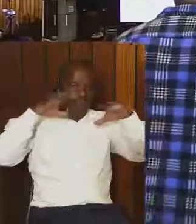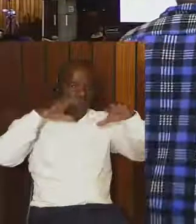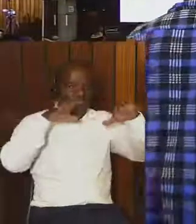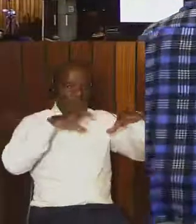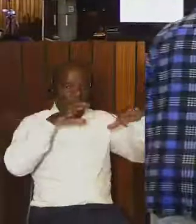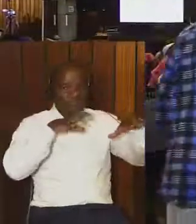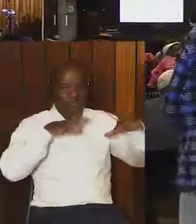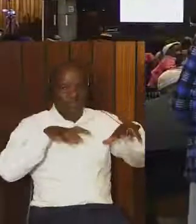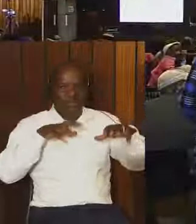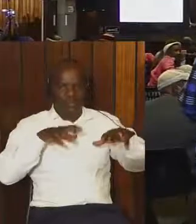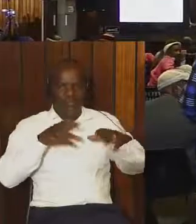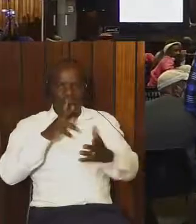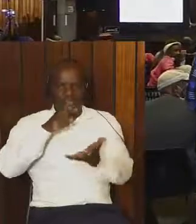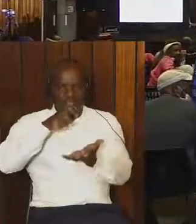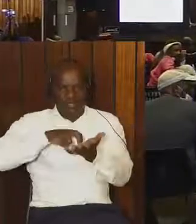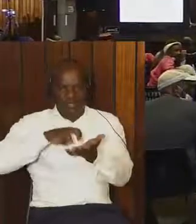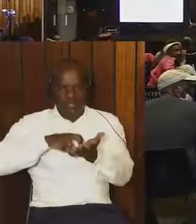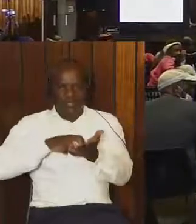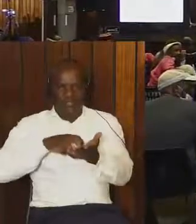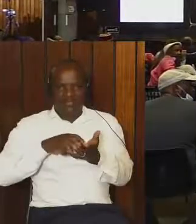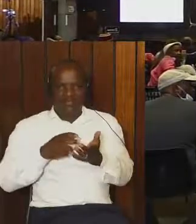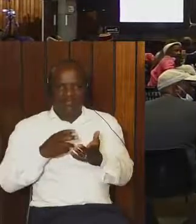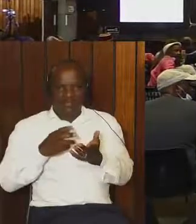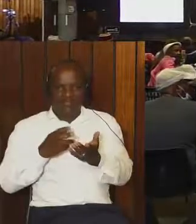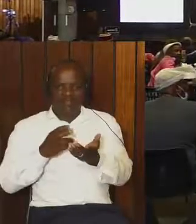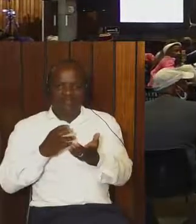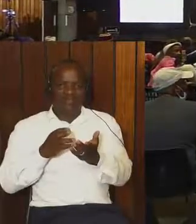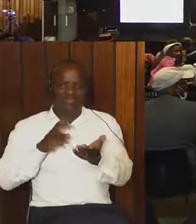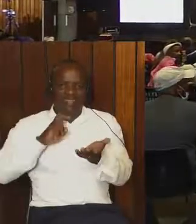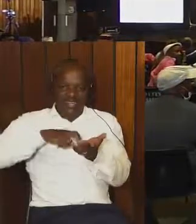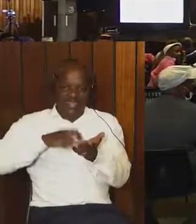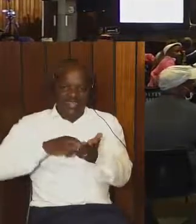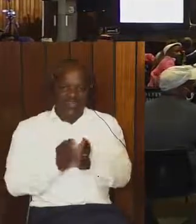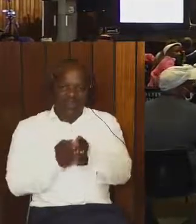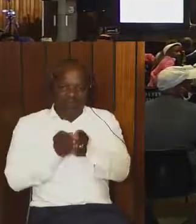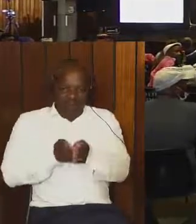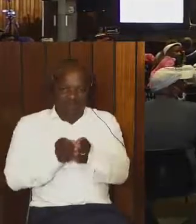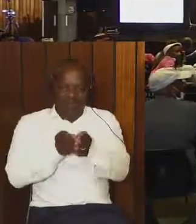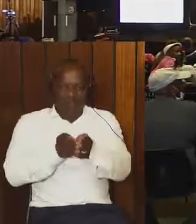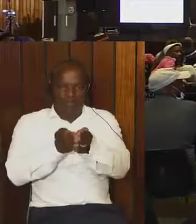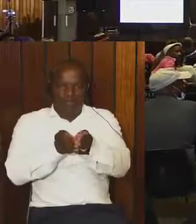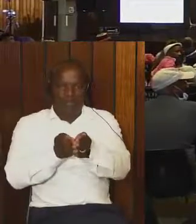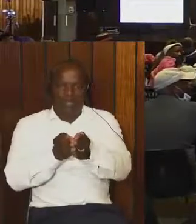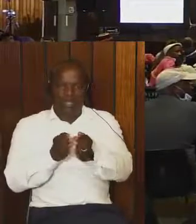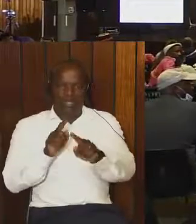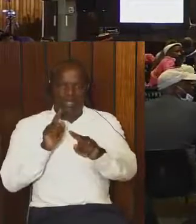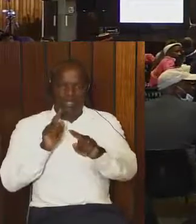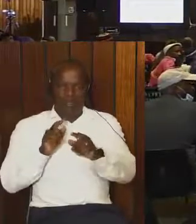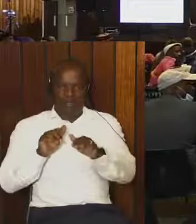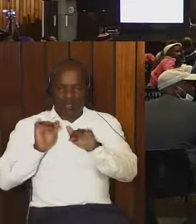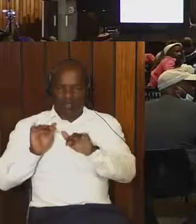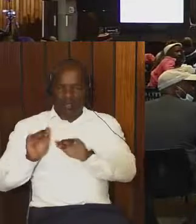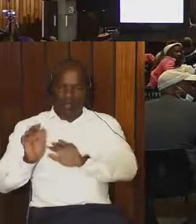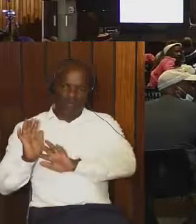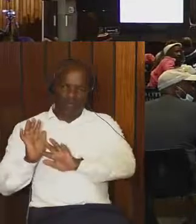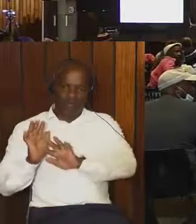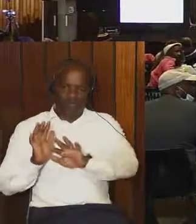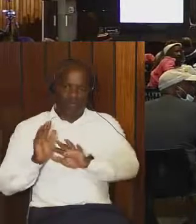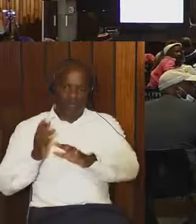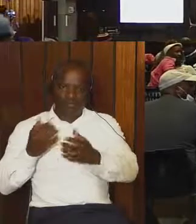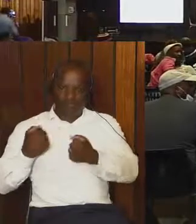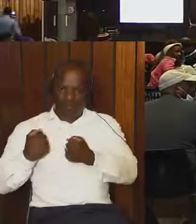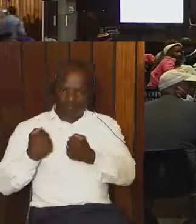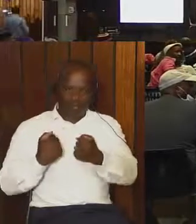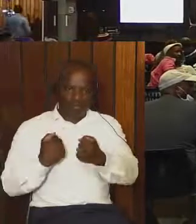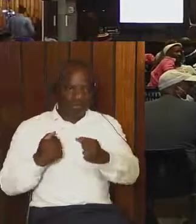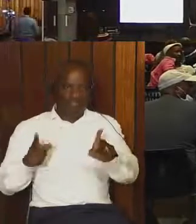I think re hloka dikepenyana tse nyane so then re tlo kgona ho jumpa. Batho ba kgone ya mosebetsing, ba kgone ho walker, dikoloi ya di kgone tsamaya. Thank